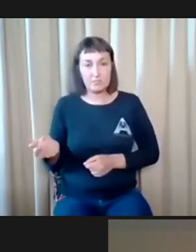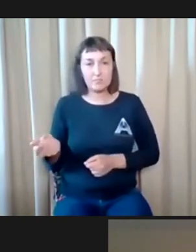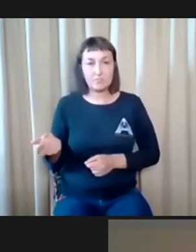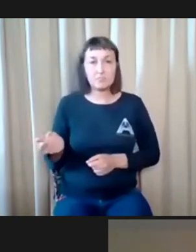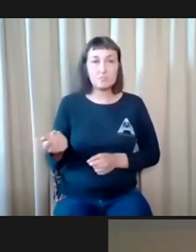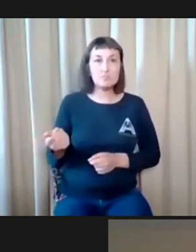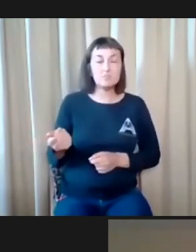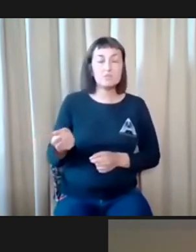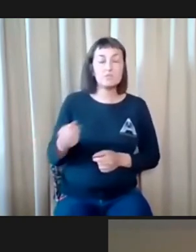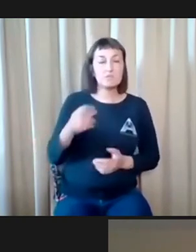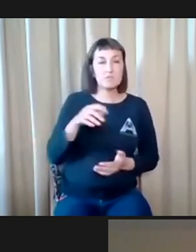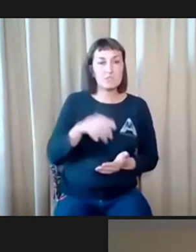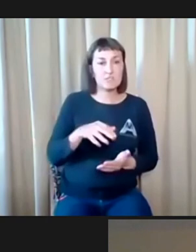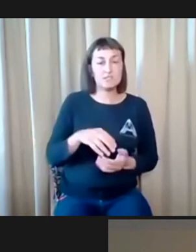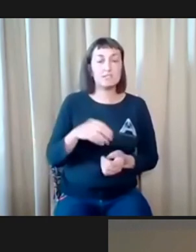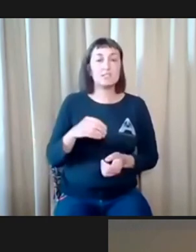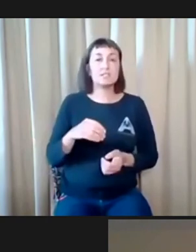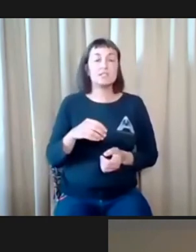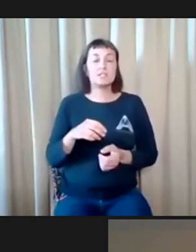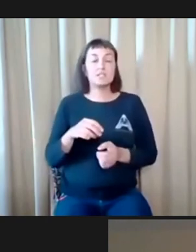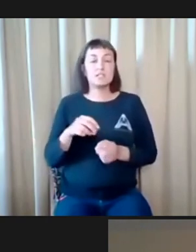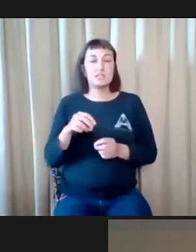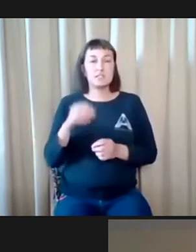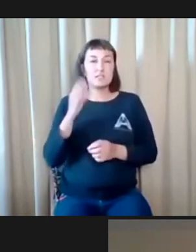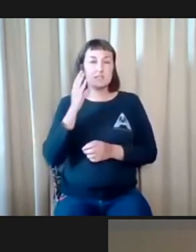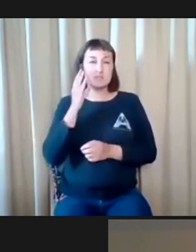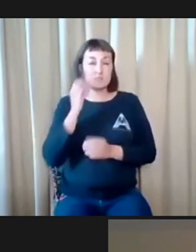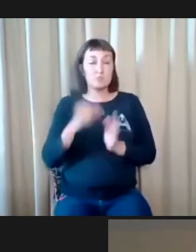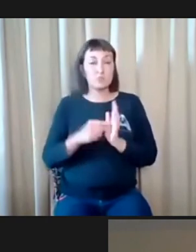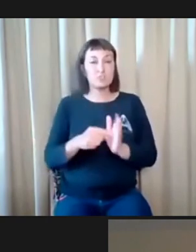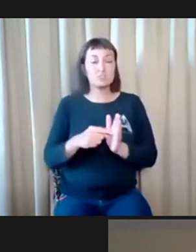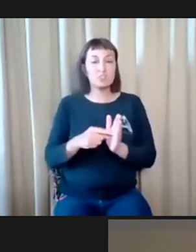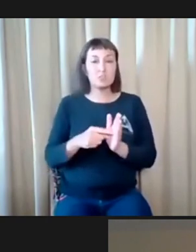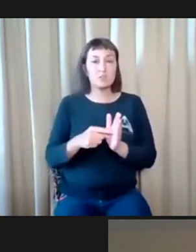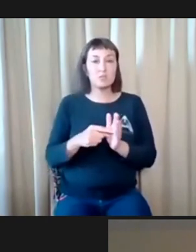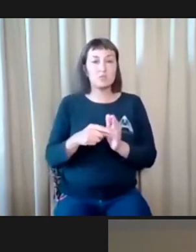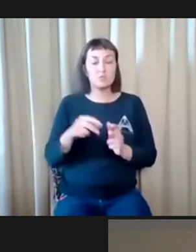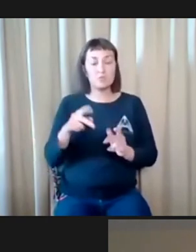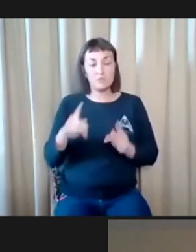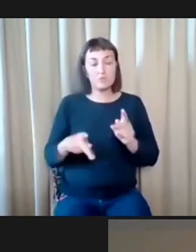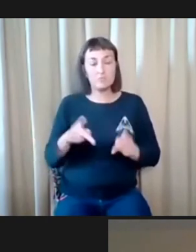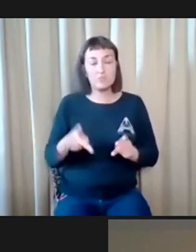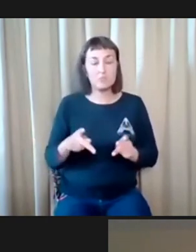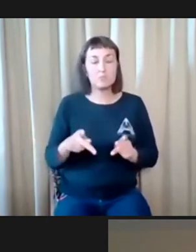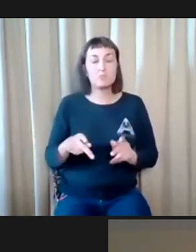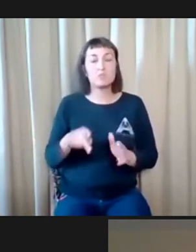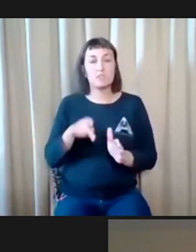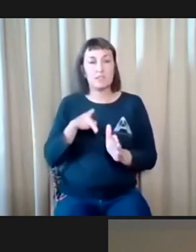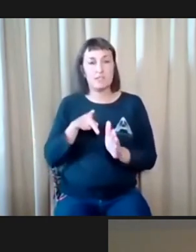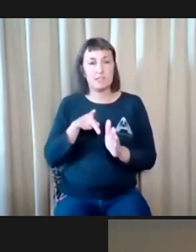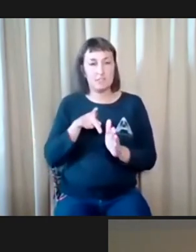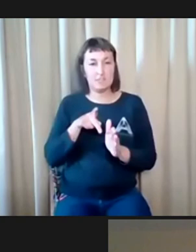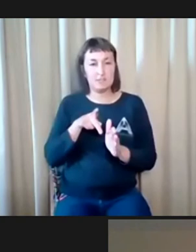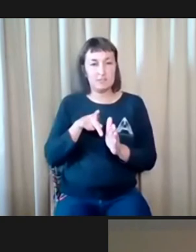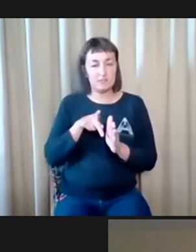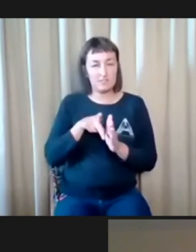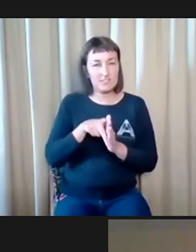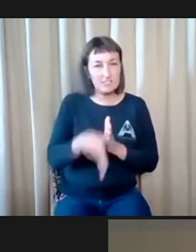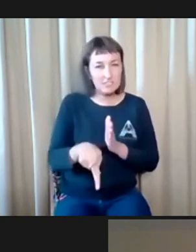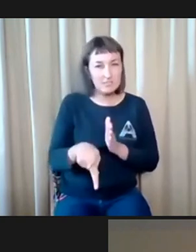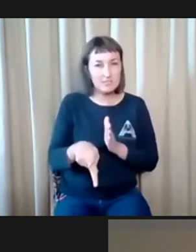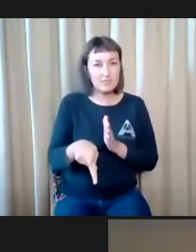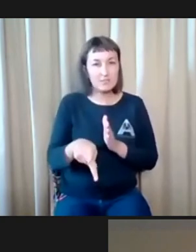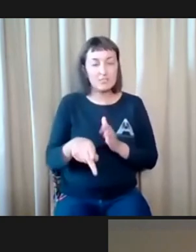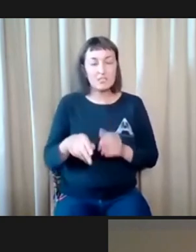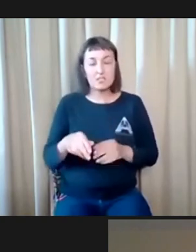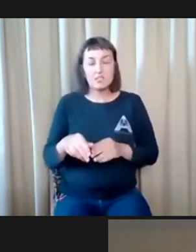the experience, I think, will really reveal to the world what kinds of people are attracted to this. And unfortunately, I'd